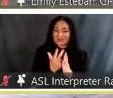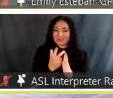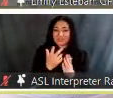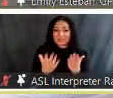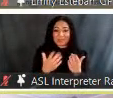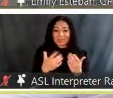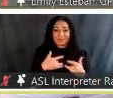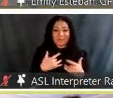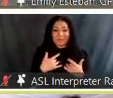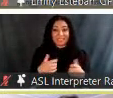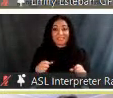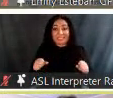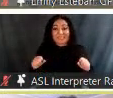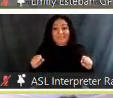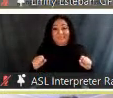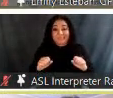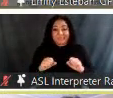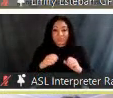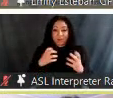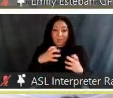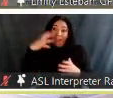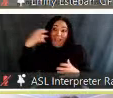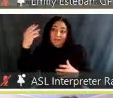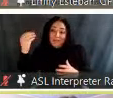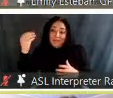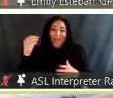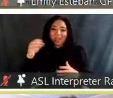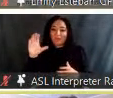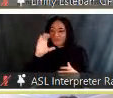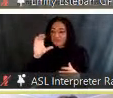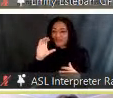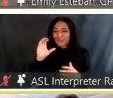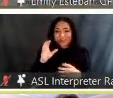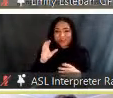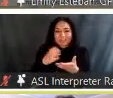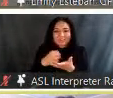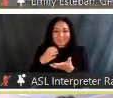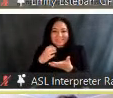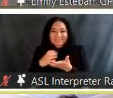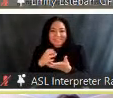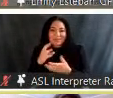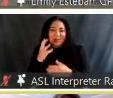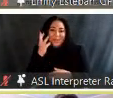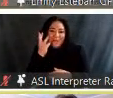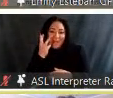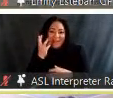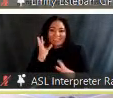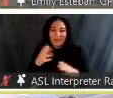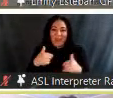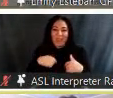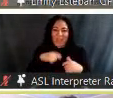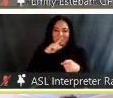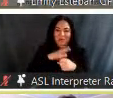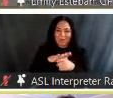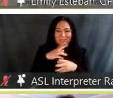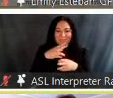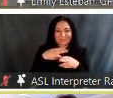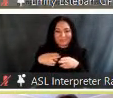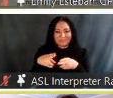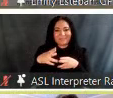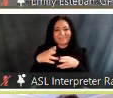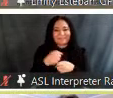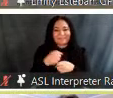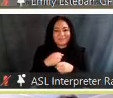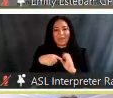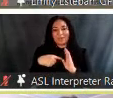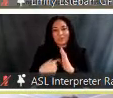to jump outside or search for a glass of wine. So I promise to be brief, and I'm going to show mainly pictures and not